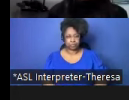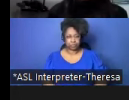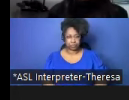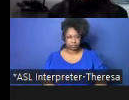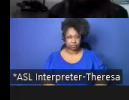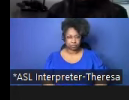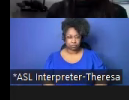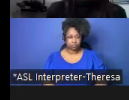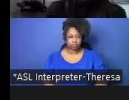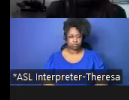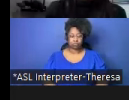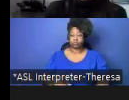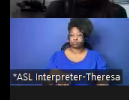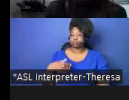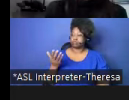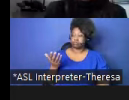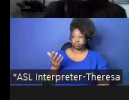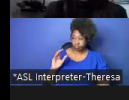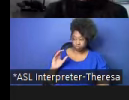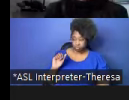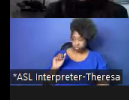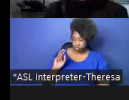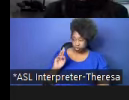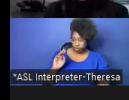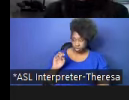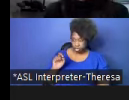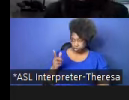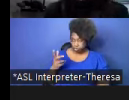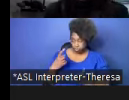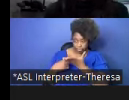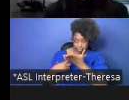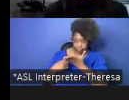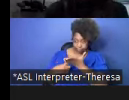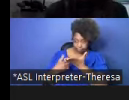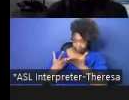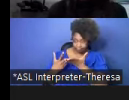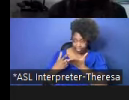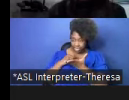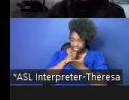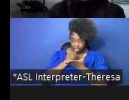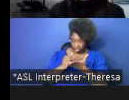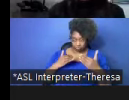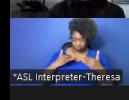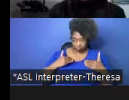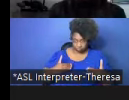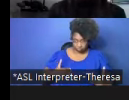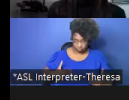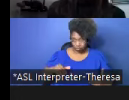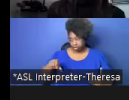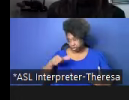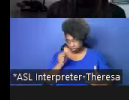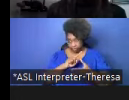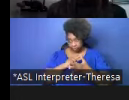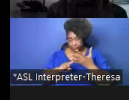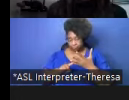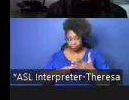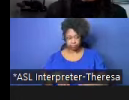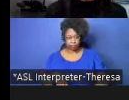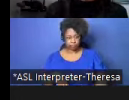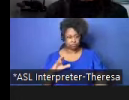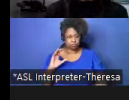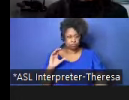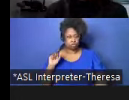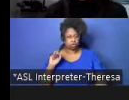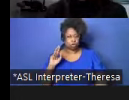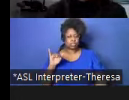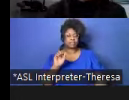Carly, do you want to talk about some of the non-structural measures? Sure. So for scenario one,